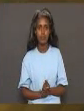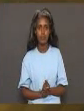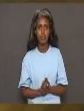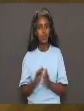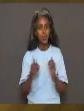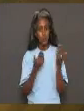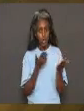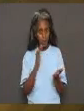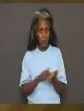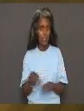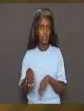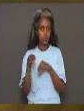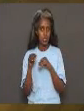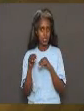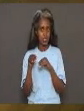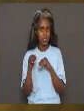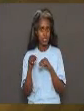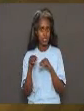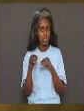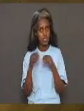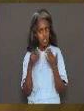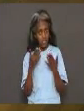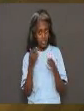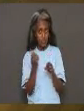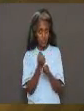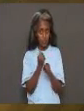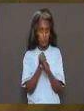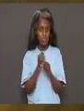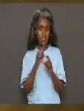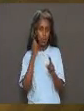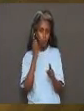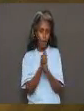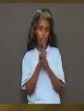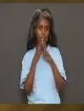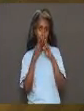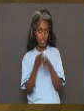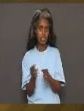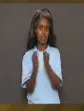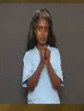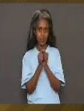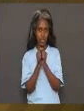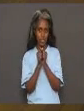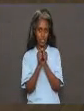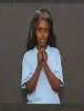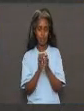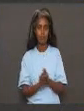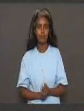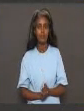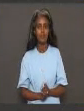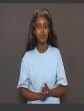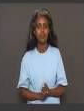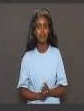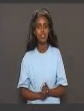Welcome back, students. Let us go through the correct answers together.